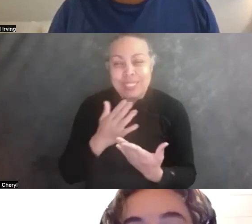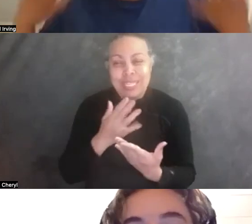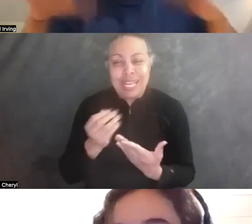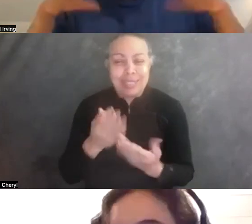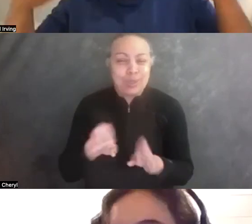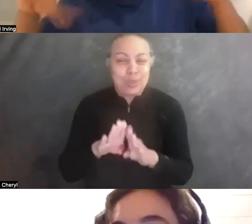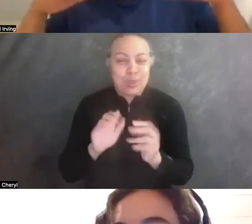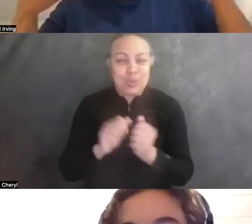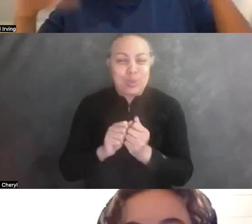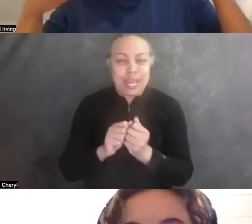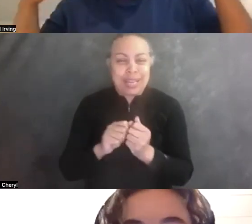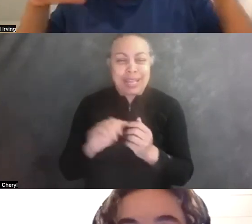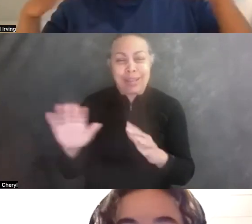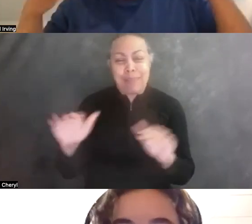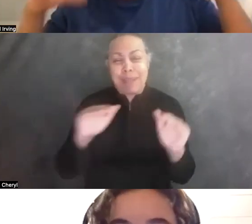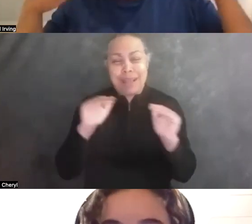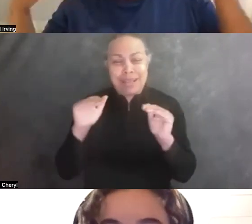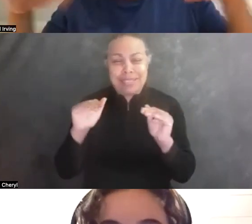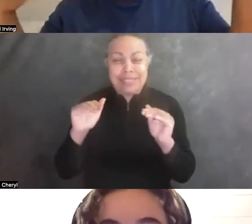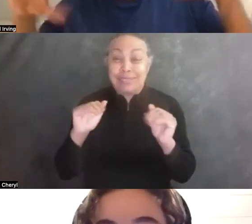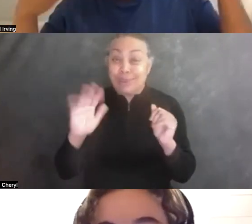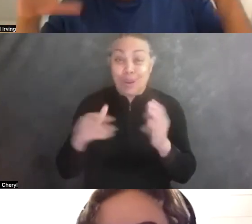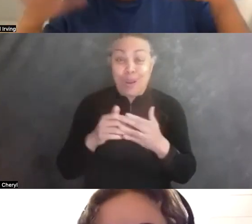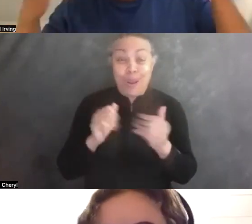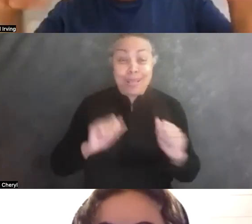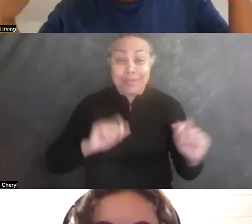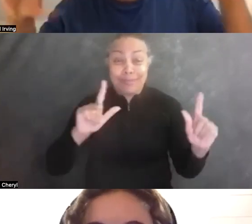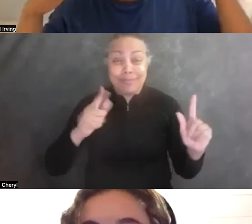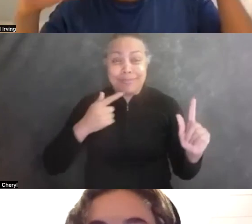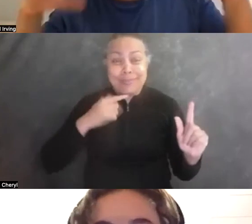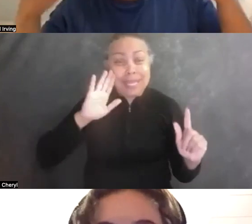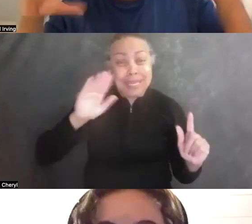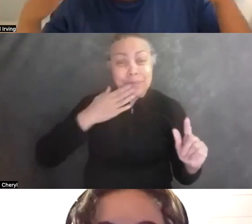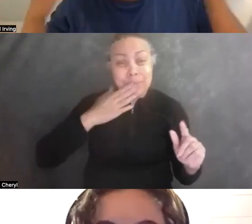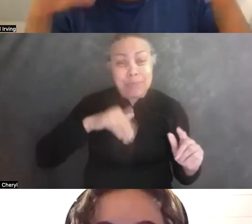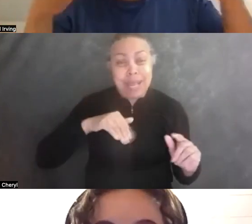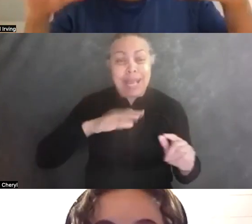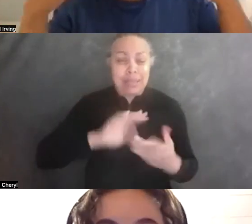with a collective goodbye. We'll invite you to unmute yourself and say goodbye and cue some